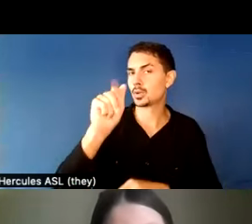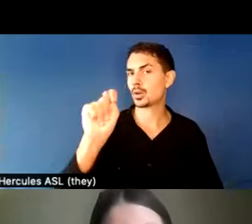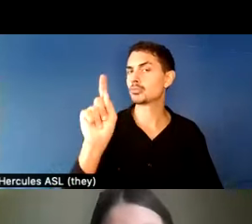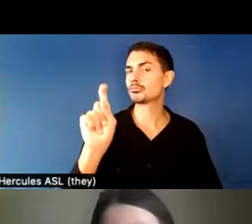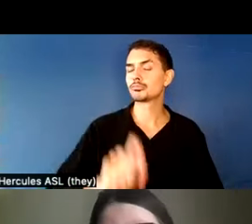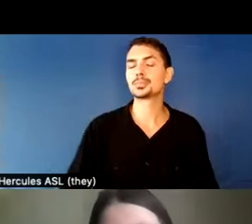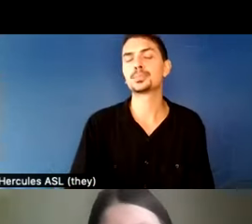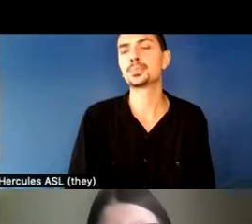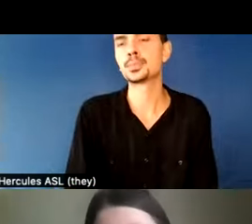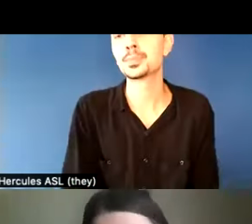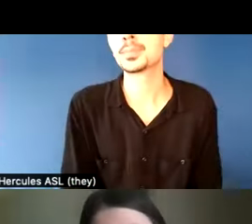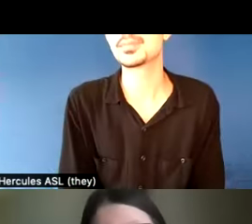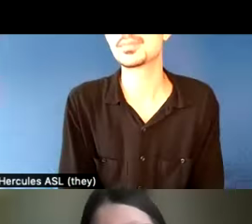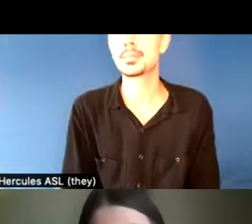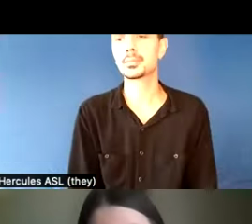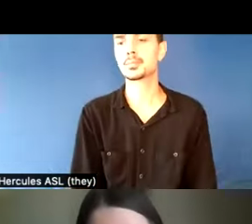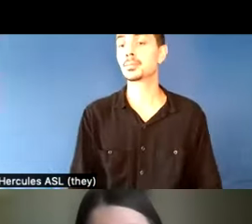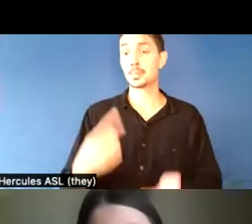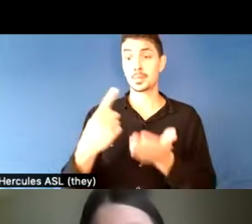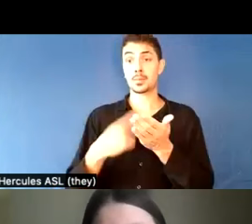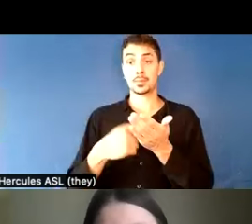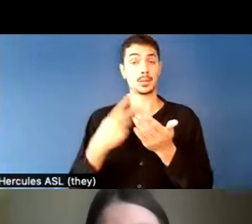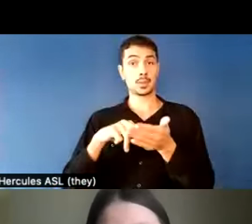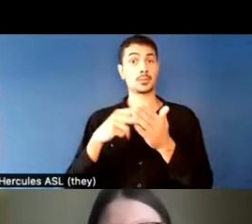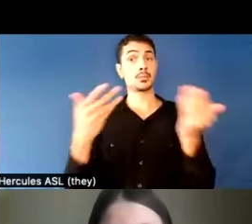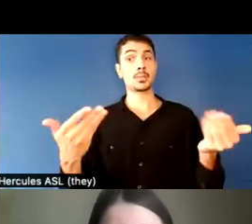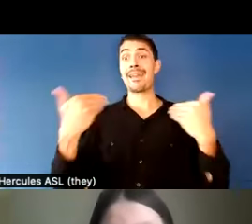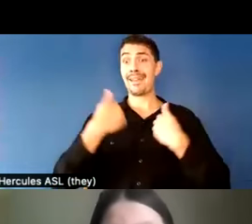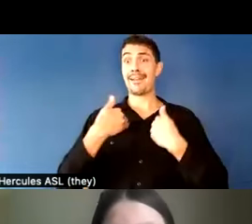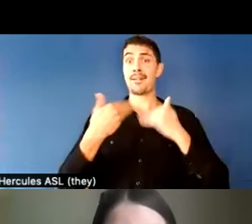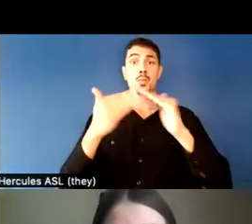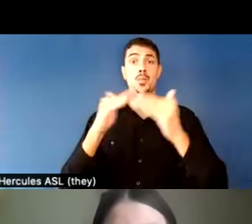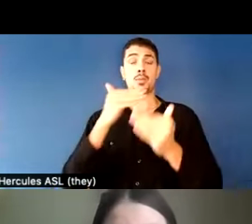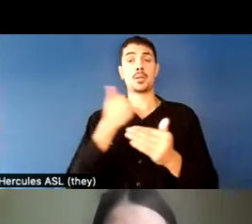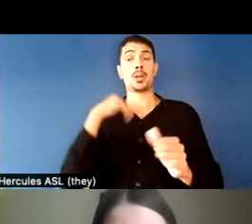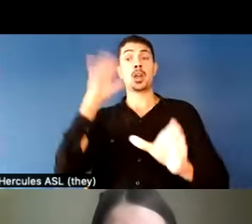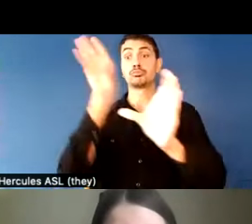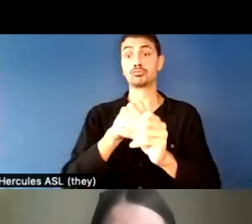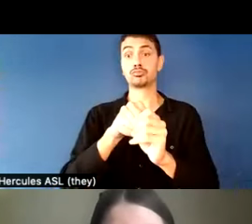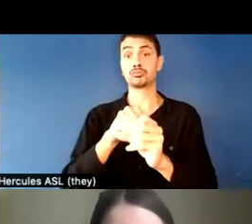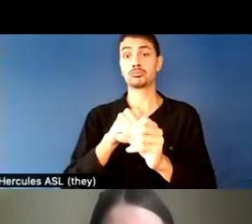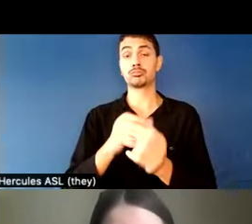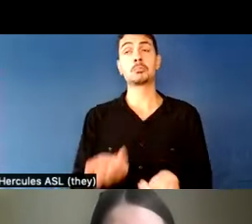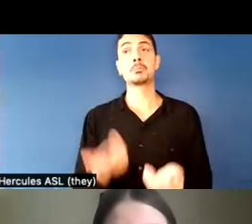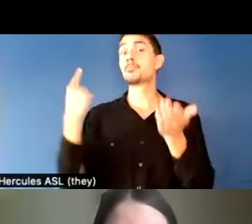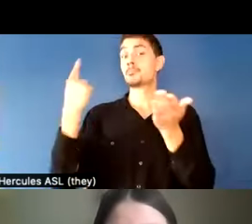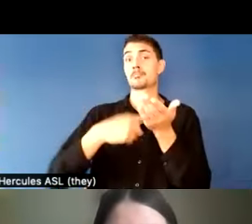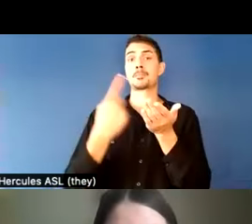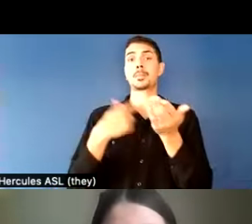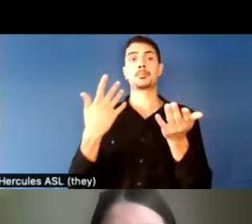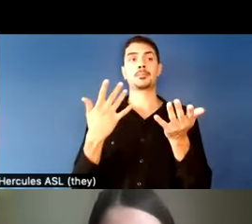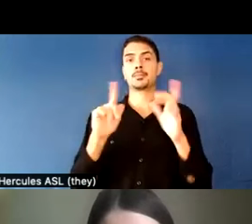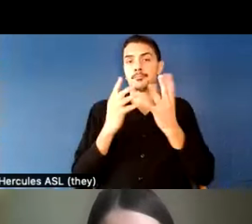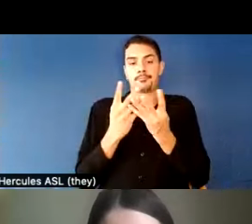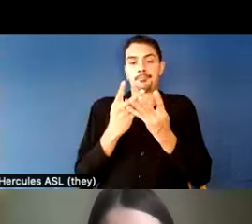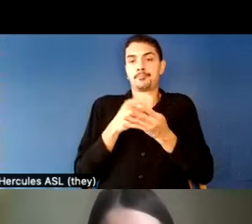both, actually having community members on a SART, or it's just simply expanding beyond those traditional